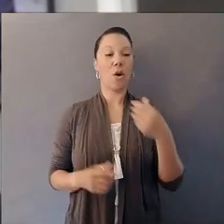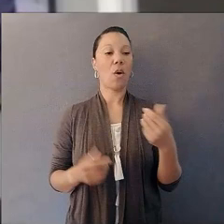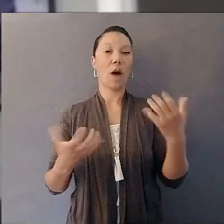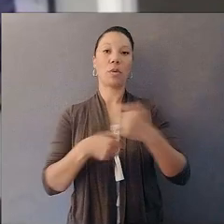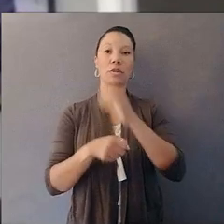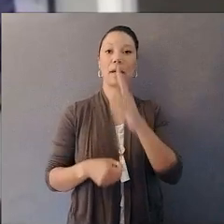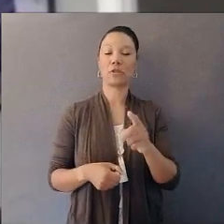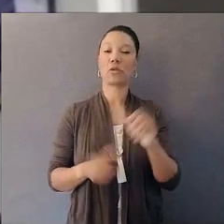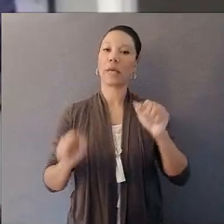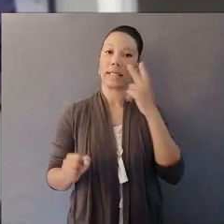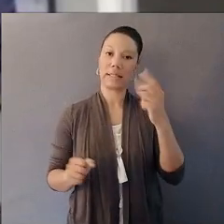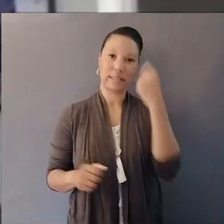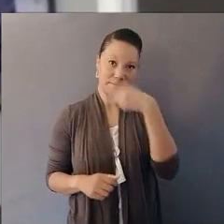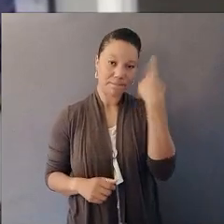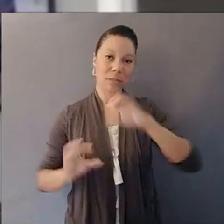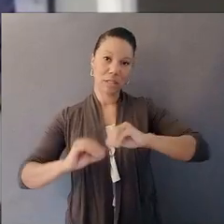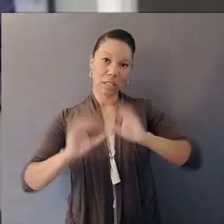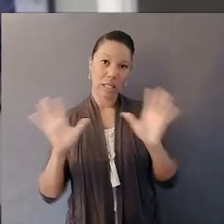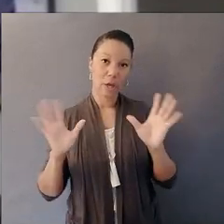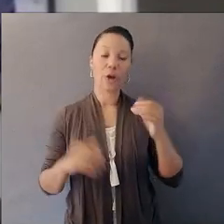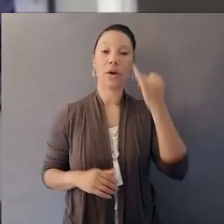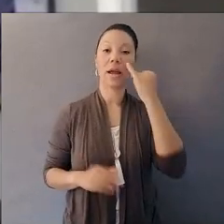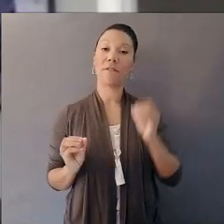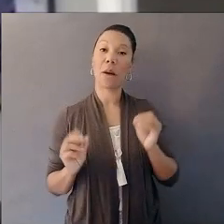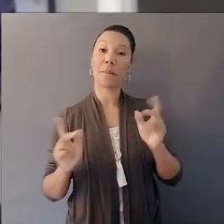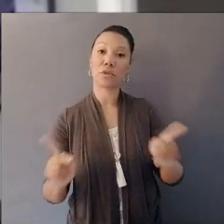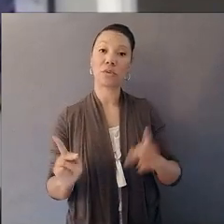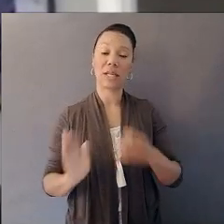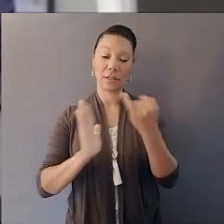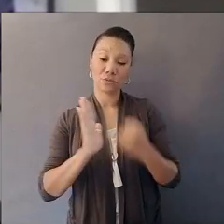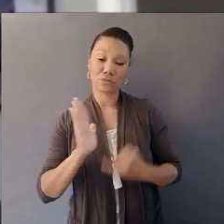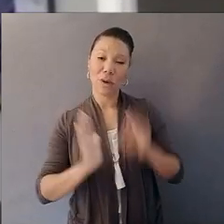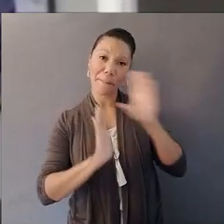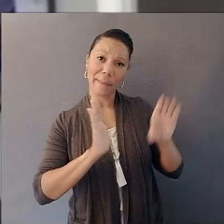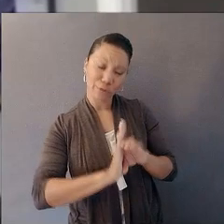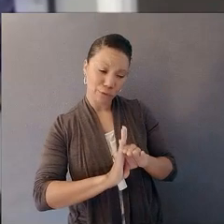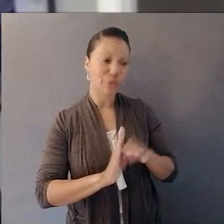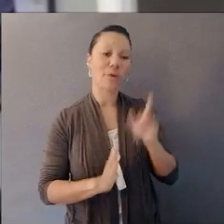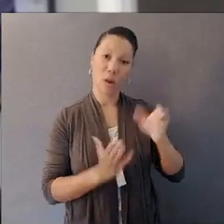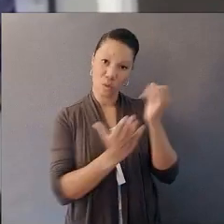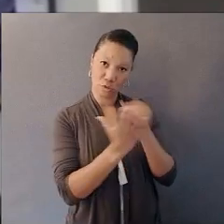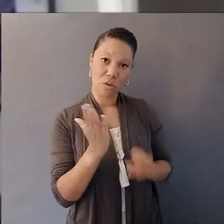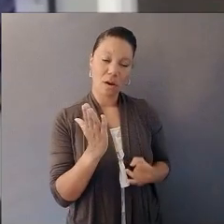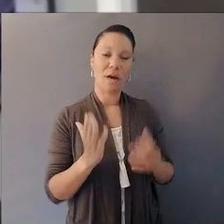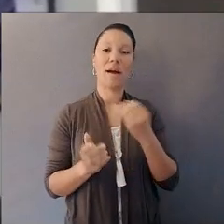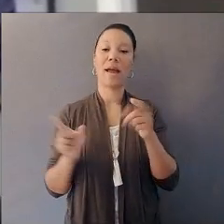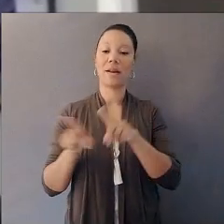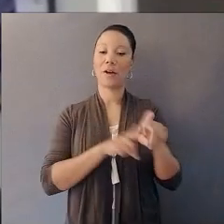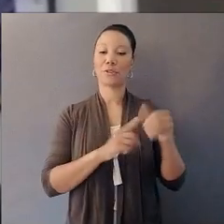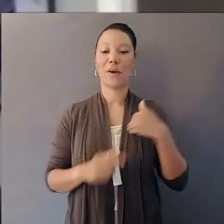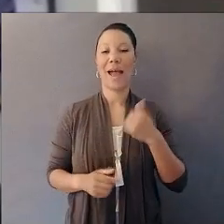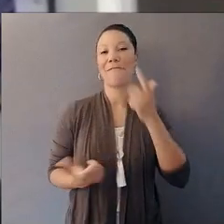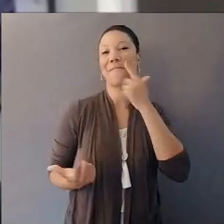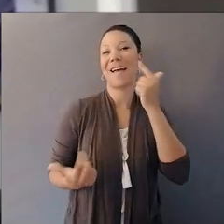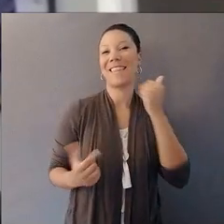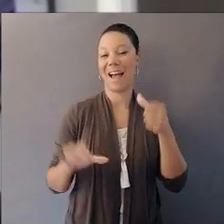I made sure that if there was an opportunity to draw a little picture in the corner like I normally would, I did that. And I have my little laugh button here, and